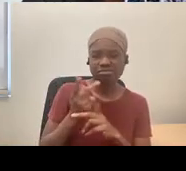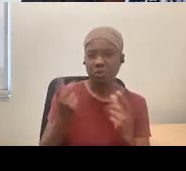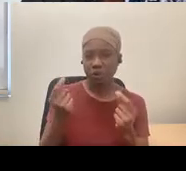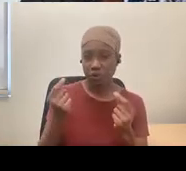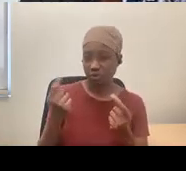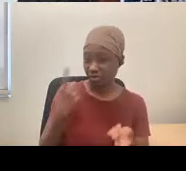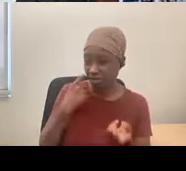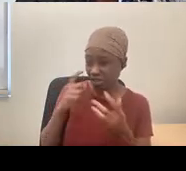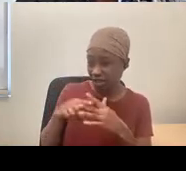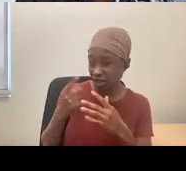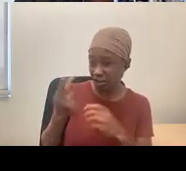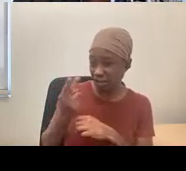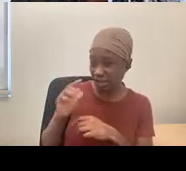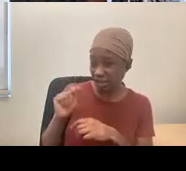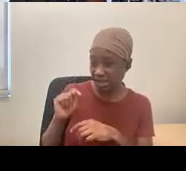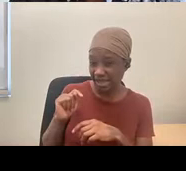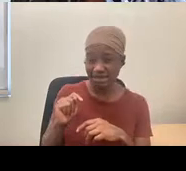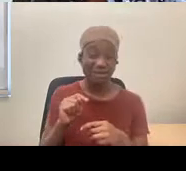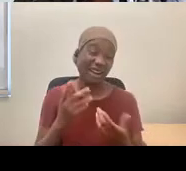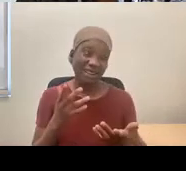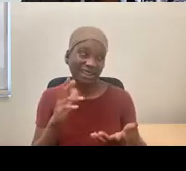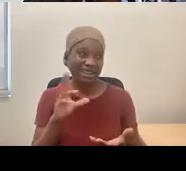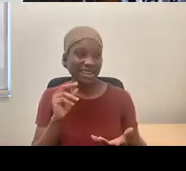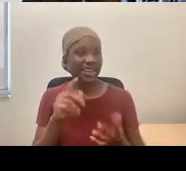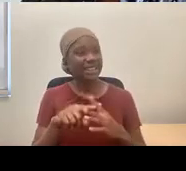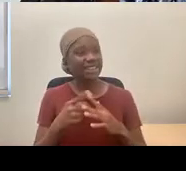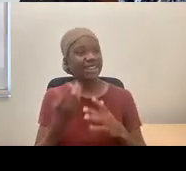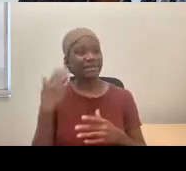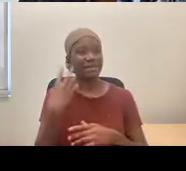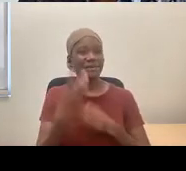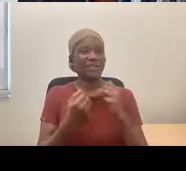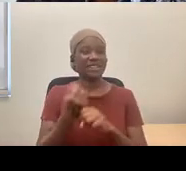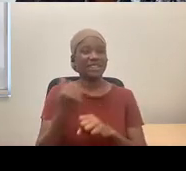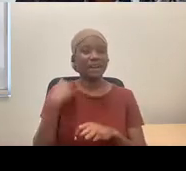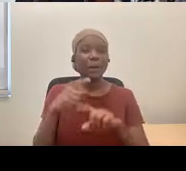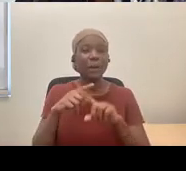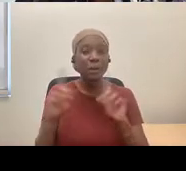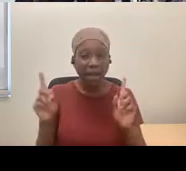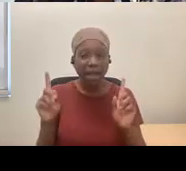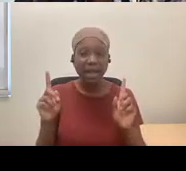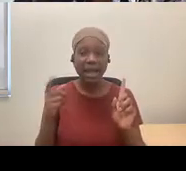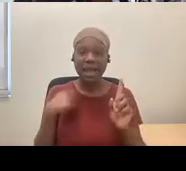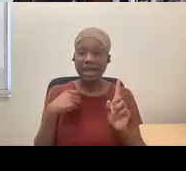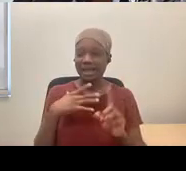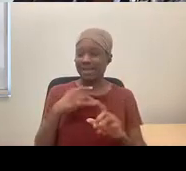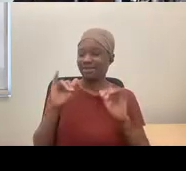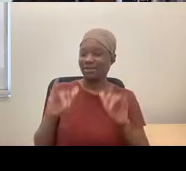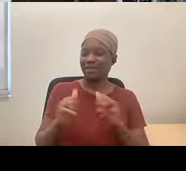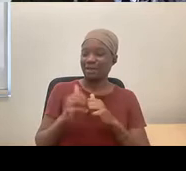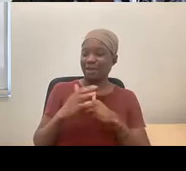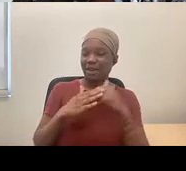using it? Well, no, I started using it 4 years ago, but I stay within my comfort zone.